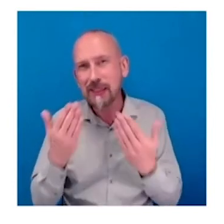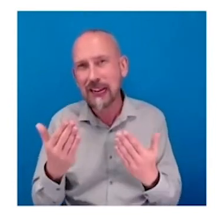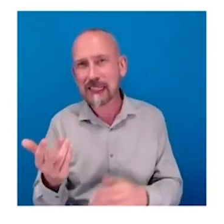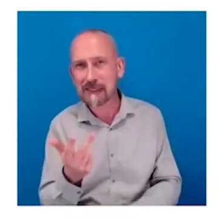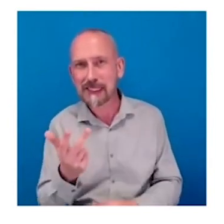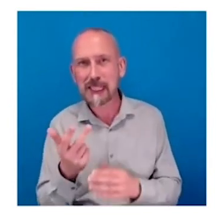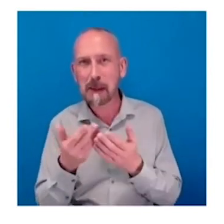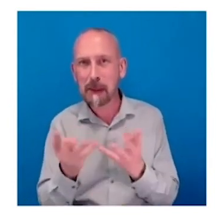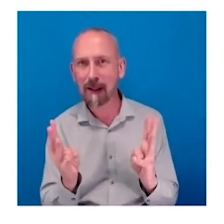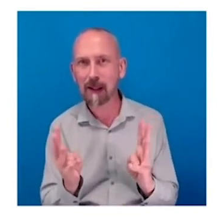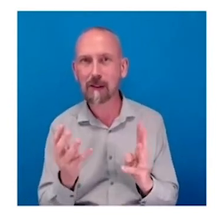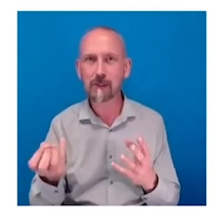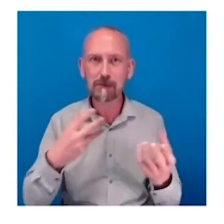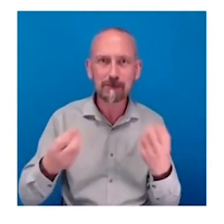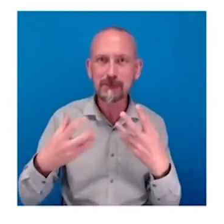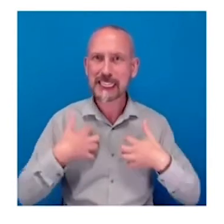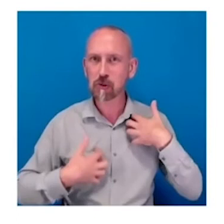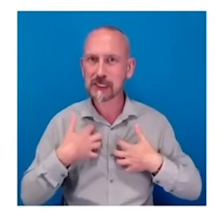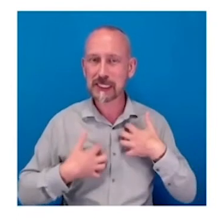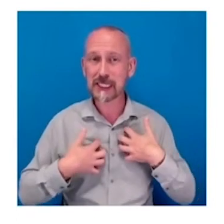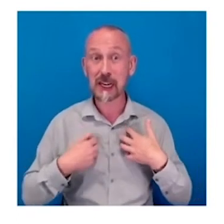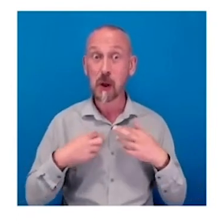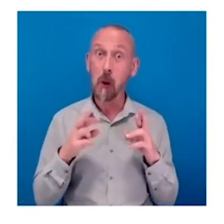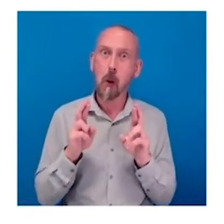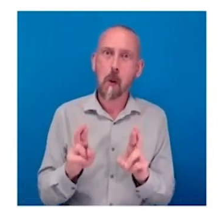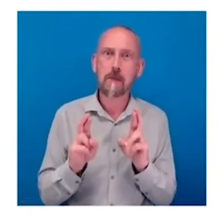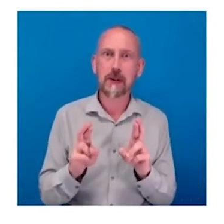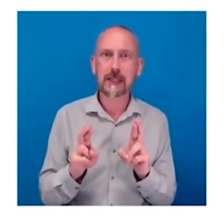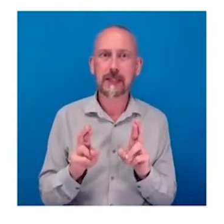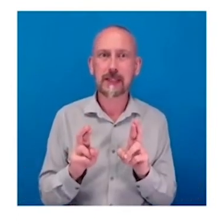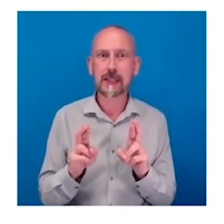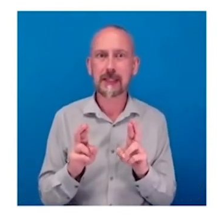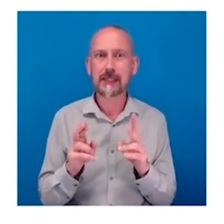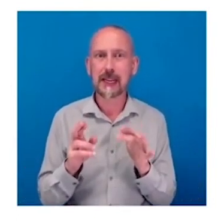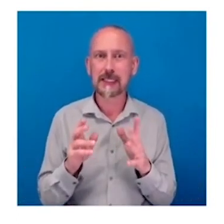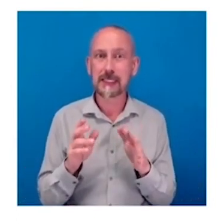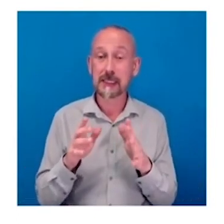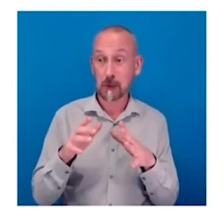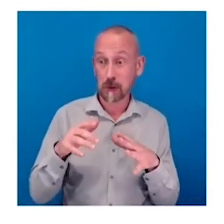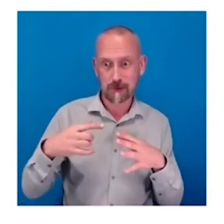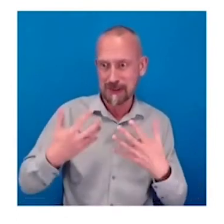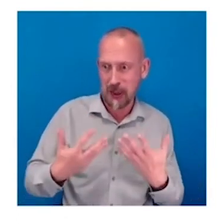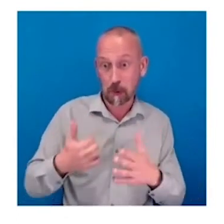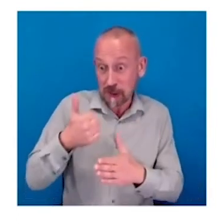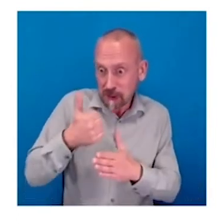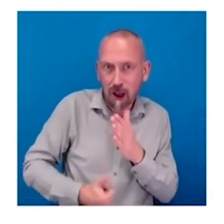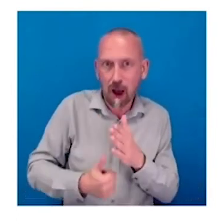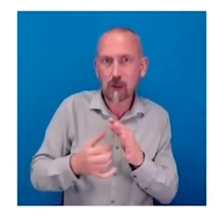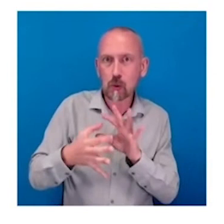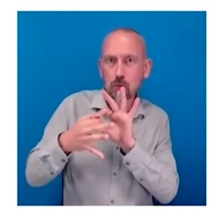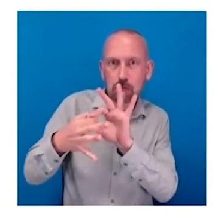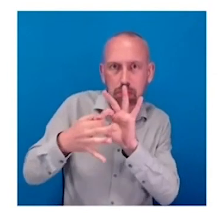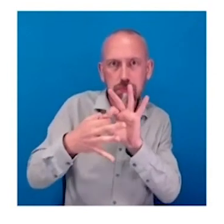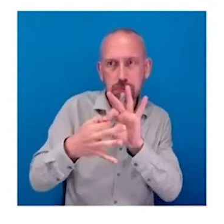interesting contribution. And I'm really hoping that this is the beginning of synergy and partnership.